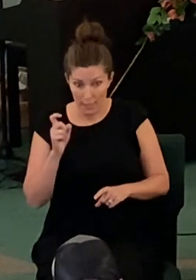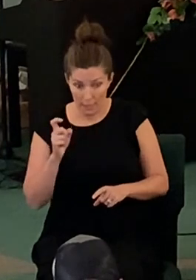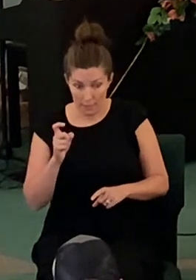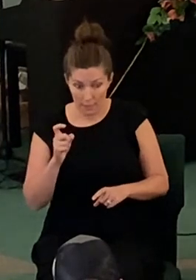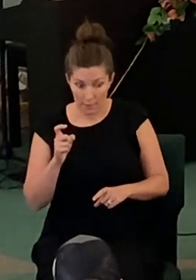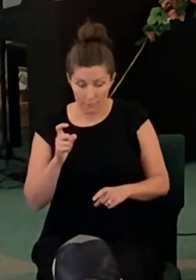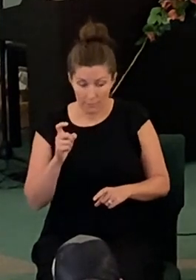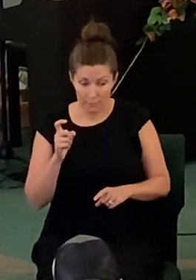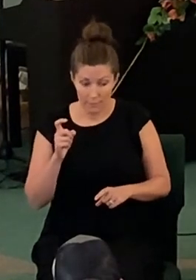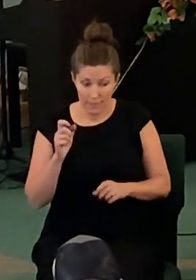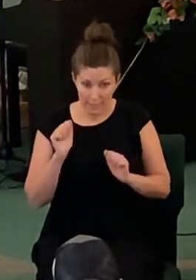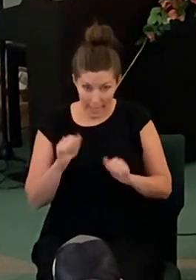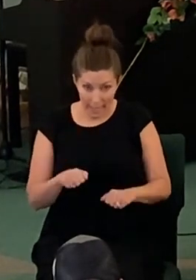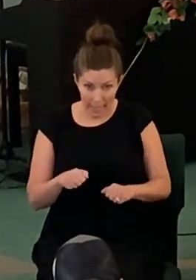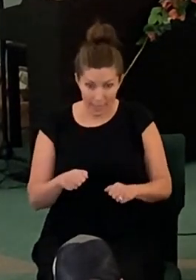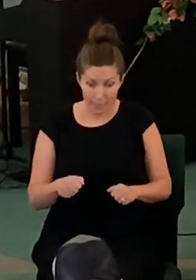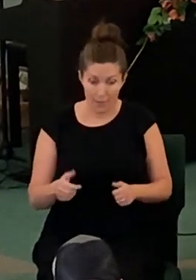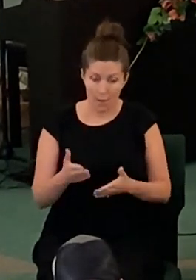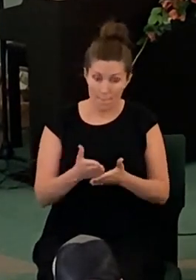verses 17 through